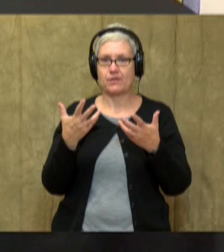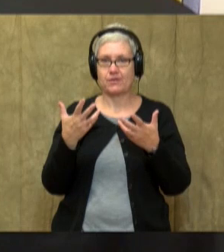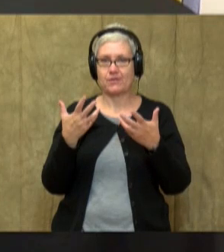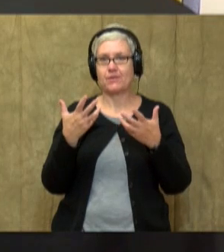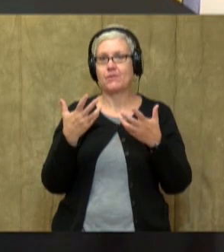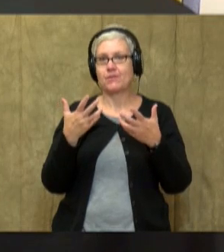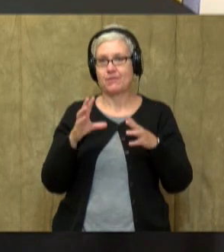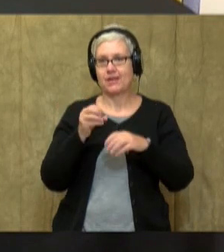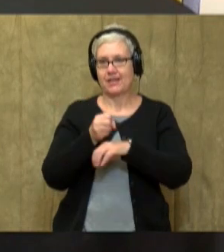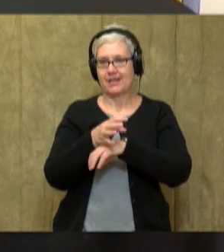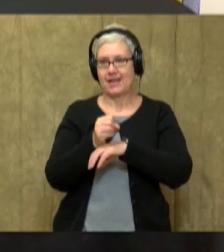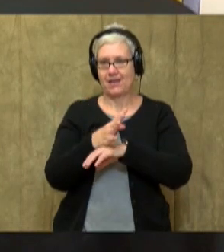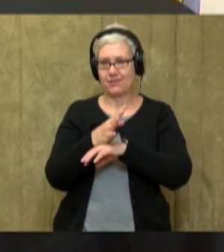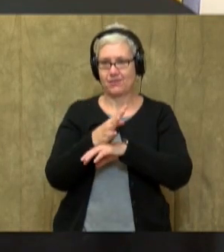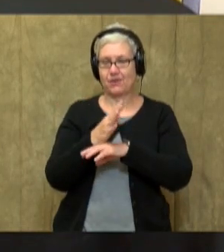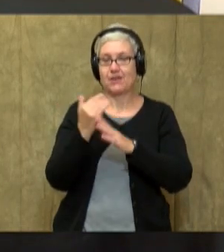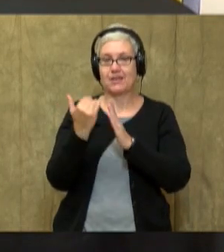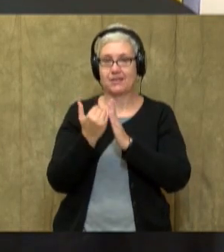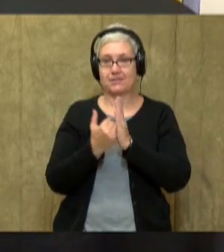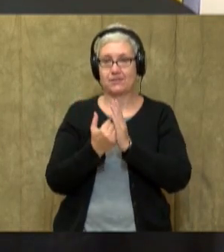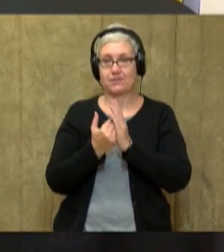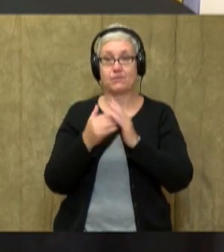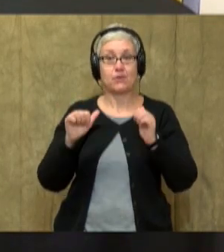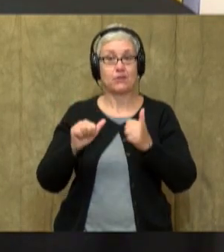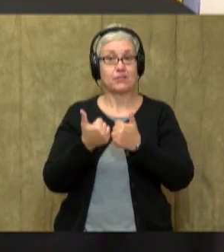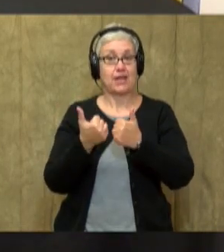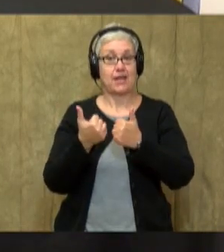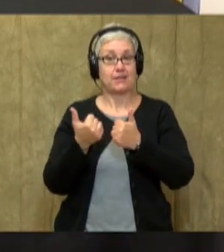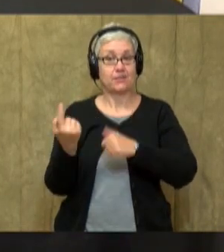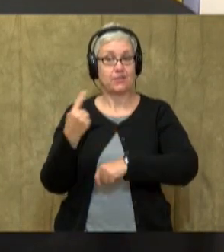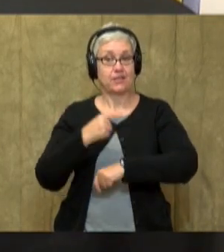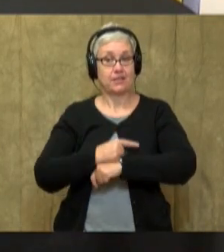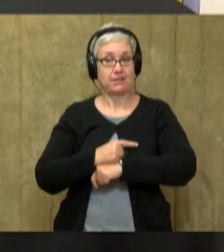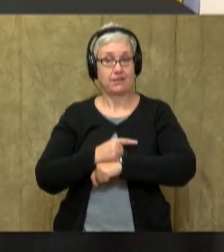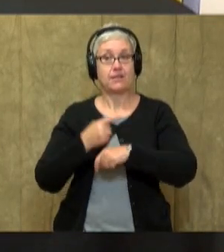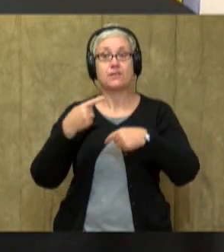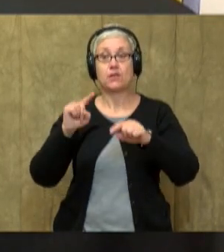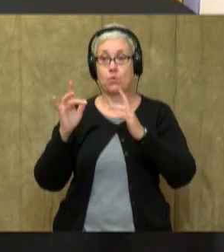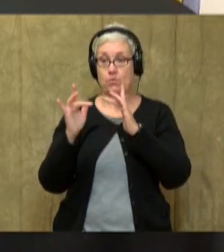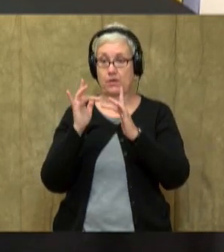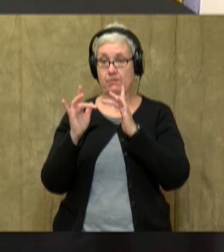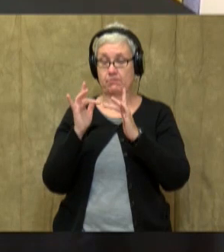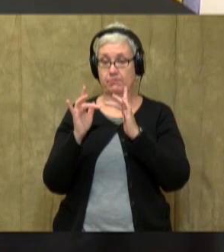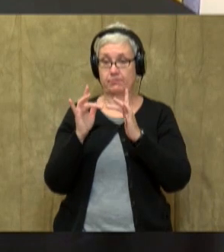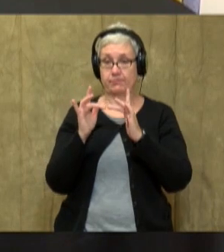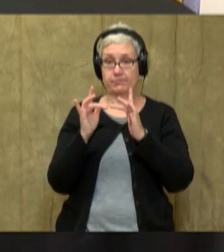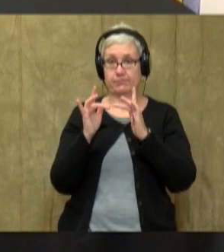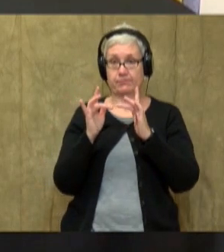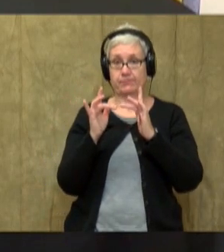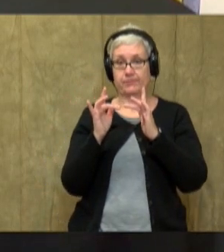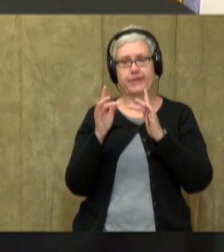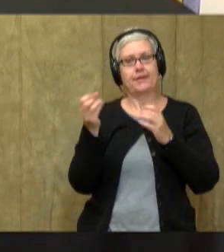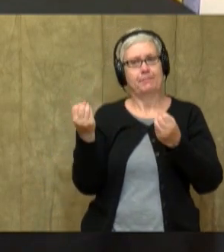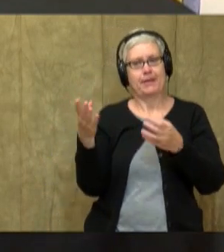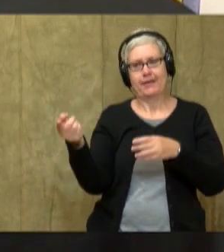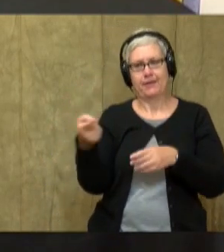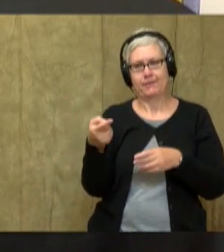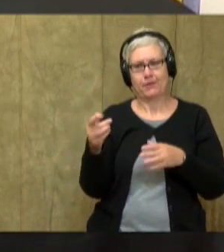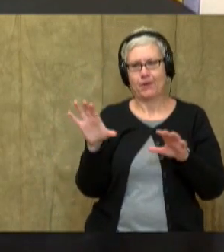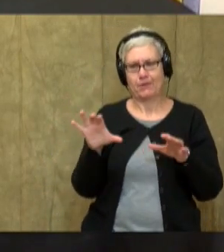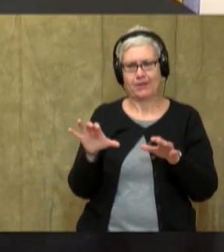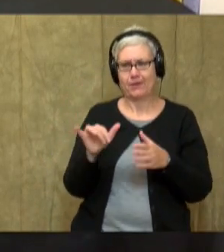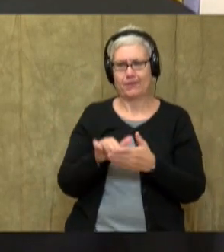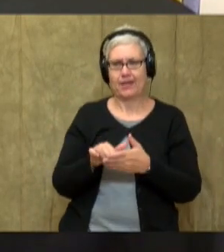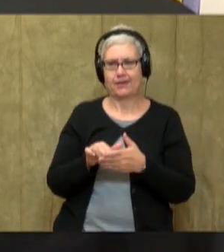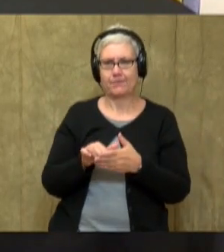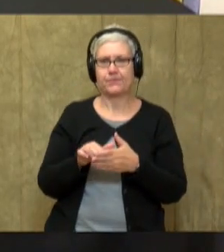the counseling lesson for today. So our challenge to you is to go online, and many of you are already online, but check out